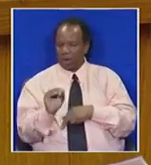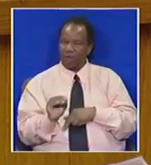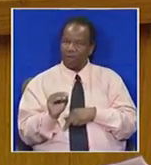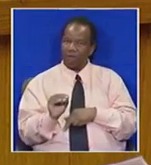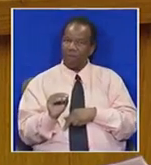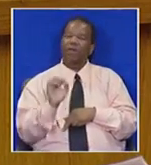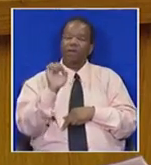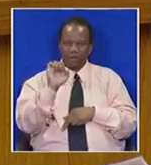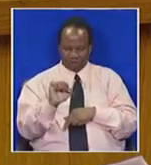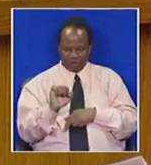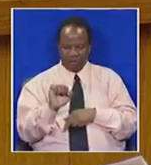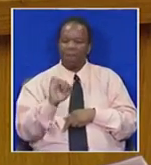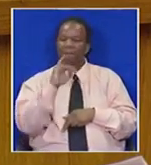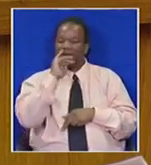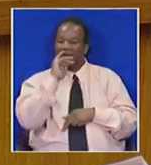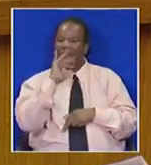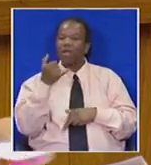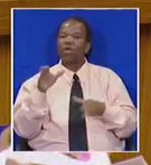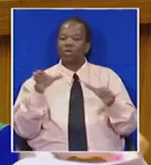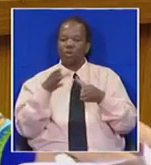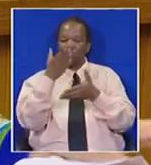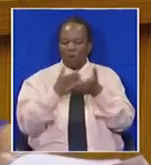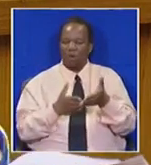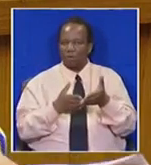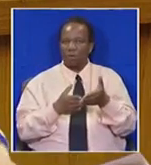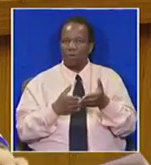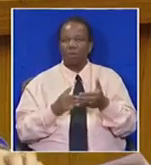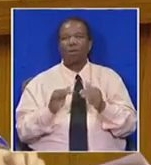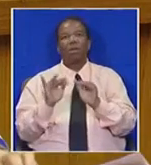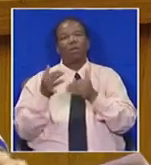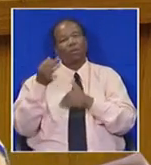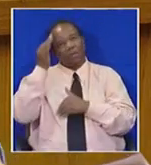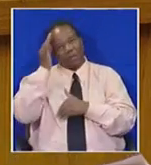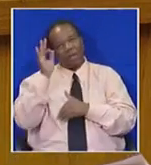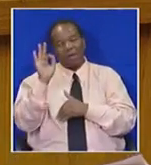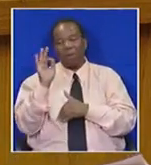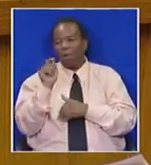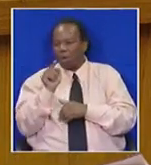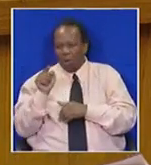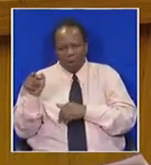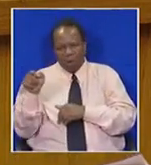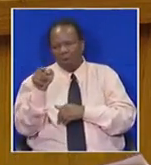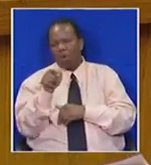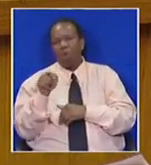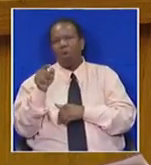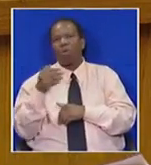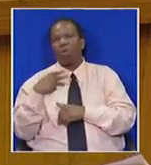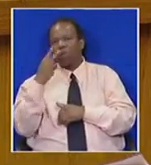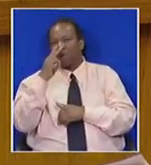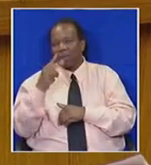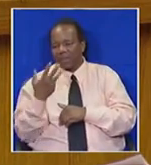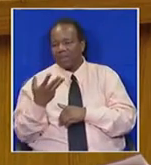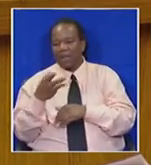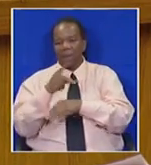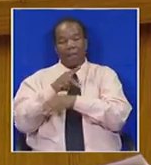would be a necessary cost cutter. Governance, by its very nature, calls on all of us to constantly revisit the plans that